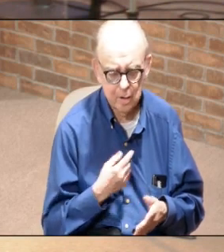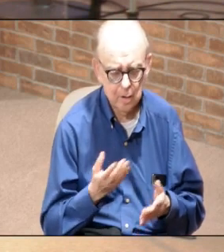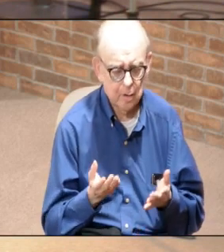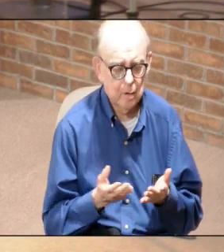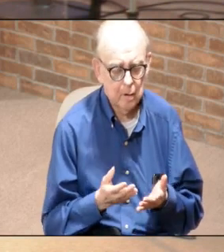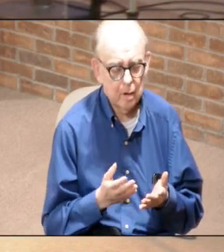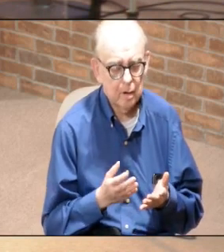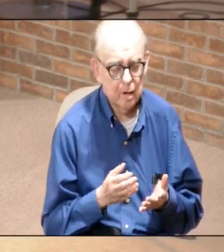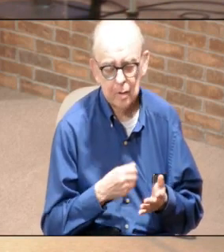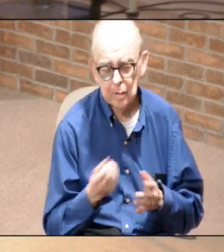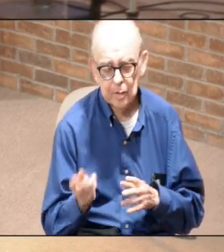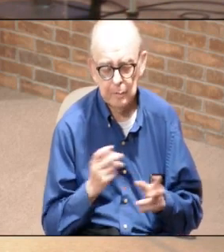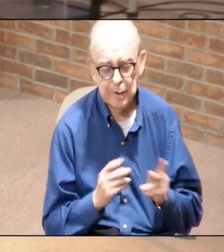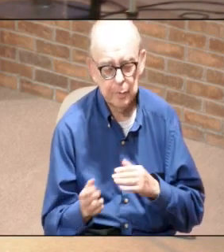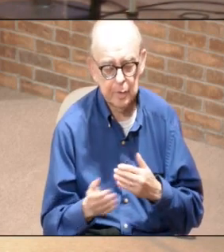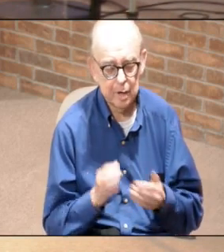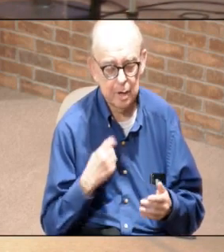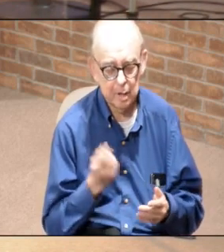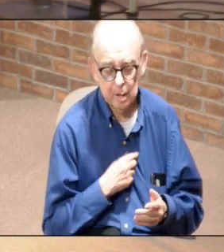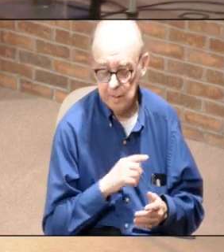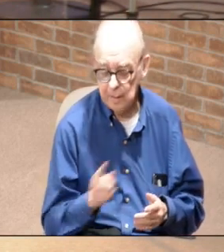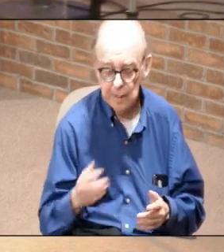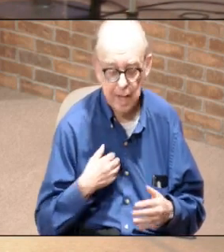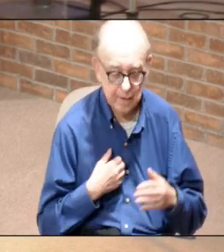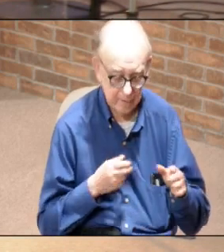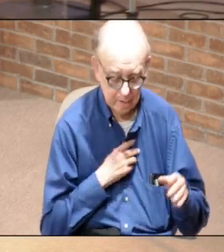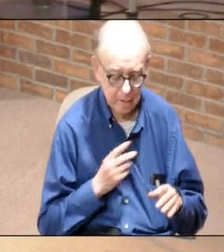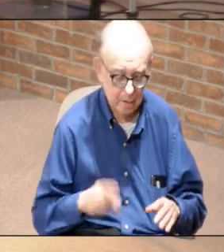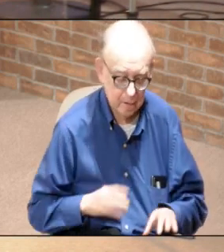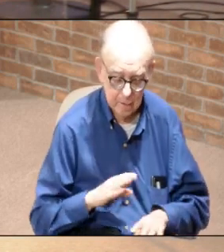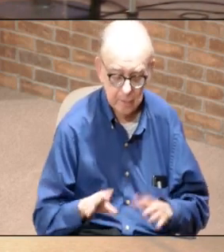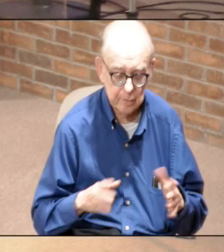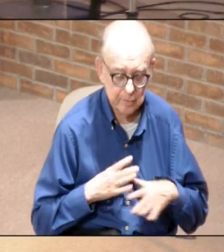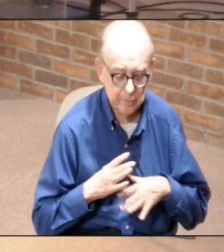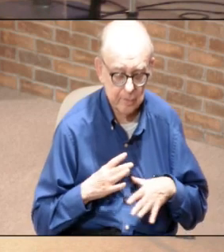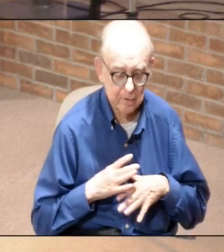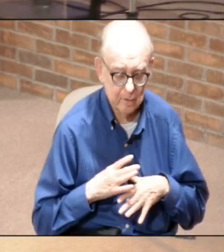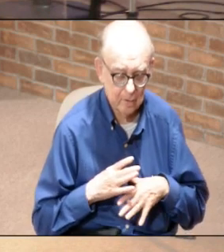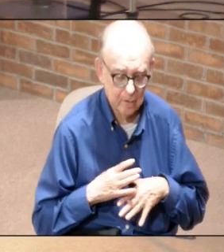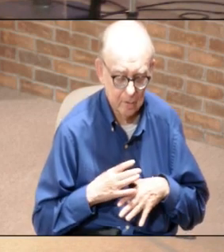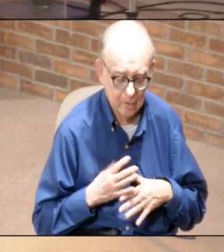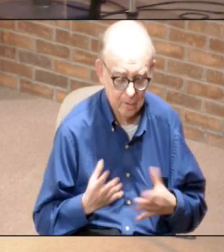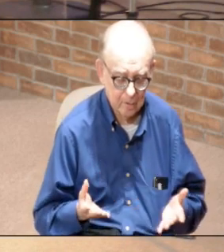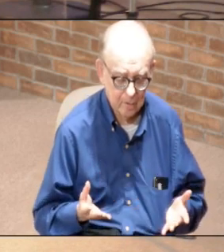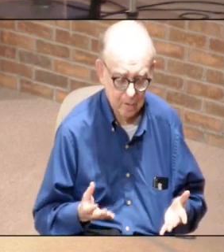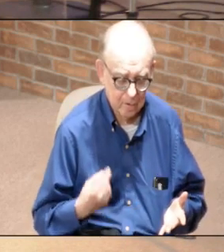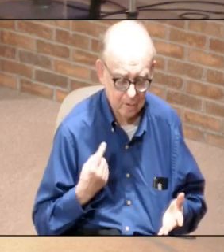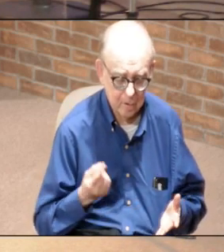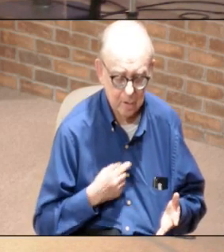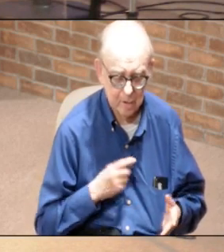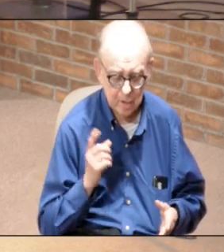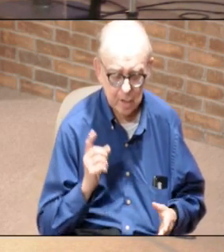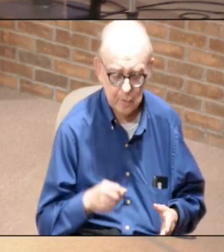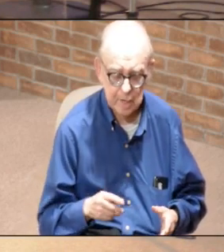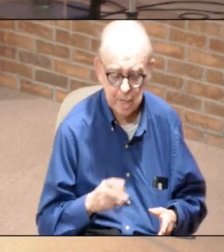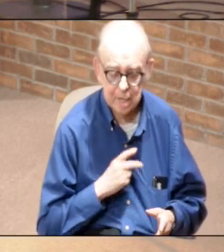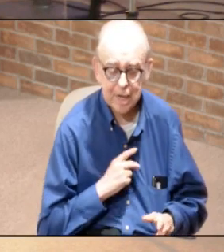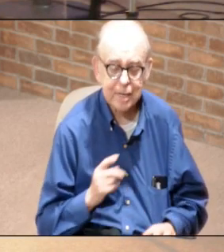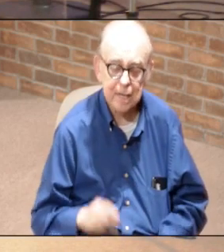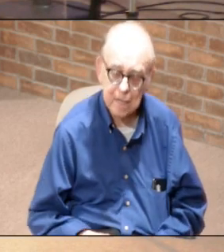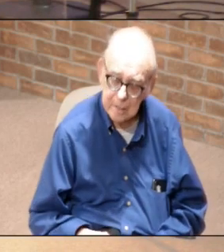like everybody else around us. They've got kings. They're doing okay. We need a